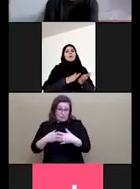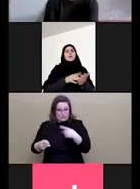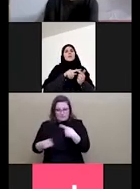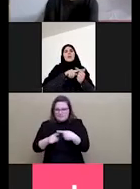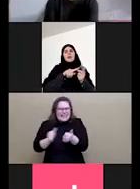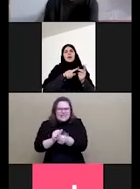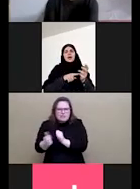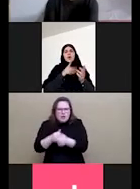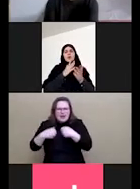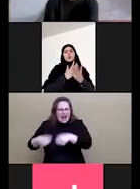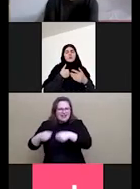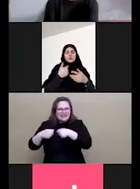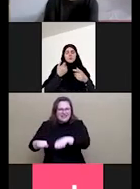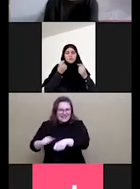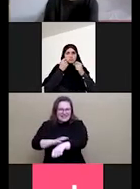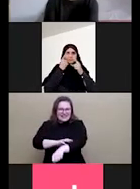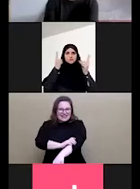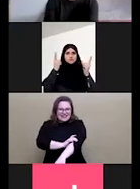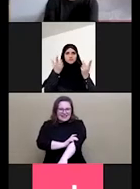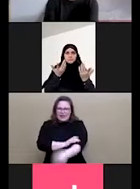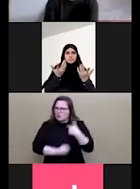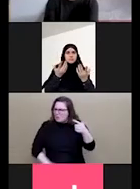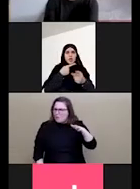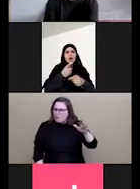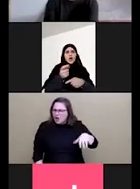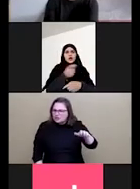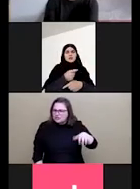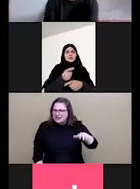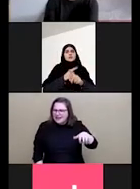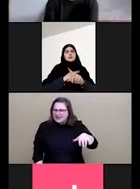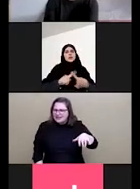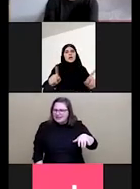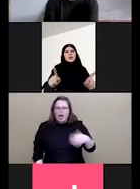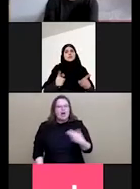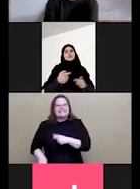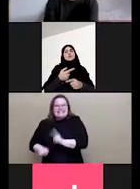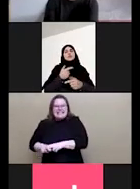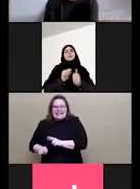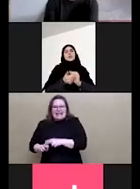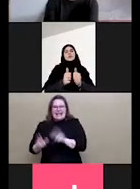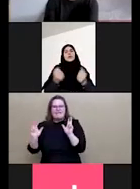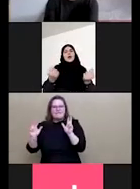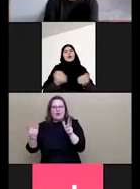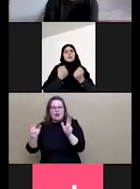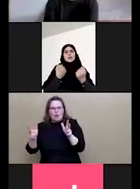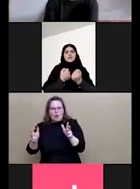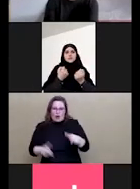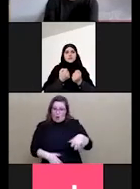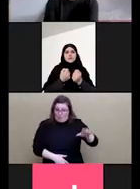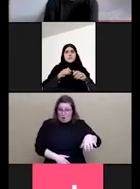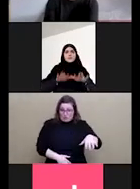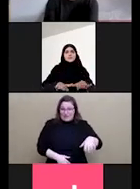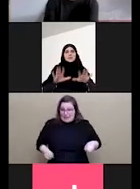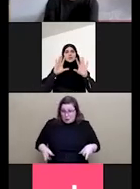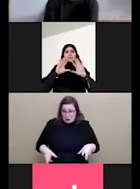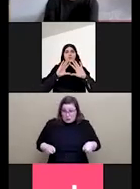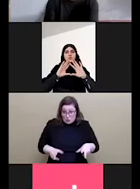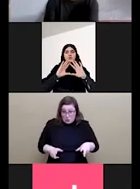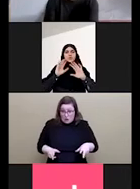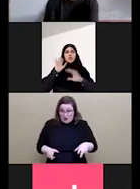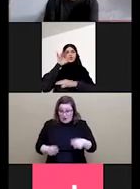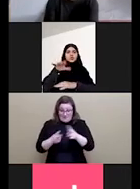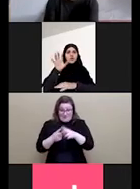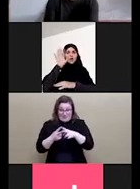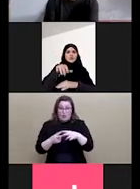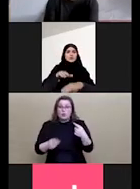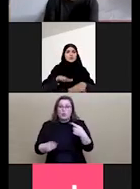volleyball and basketball, sitting volleyball and basketball in wheelchair across different